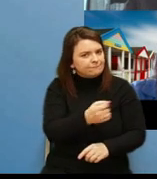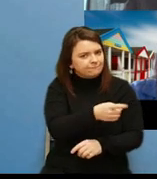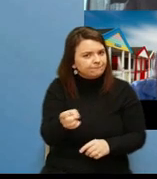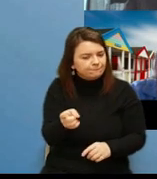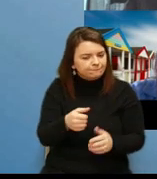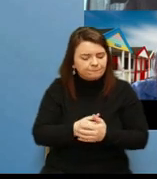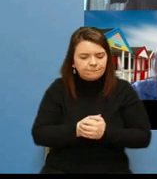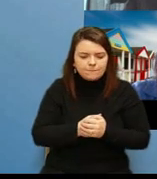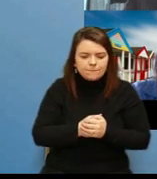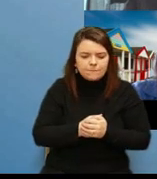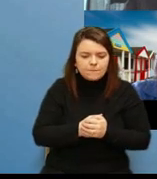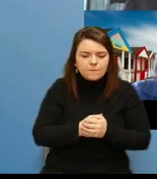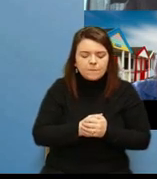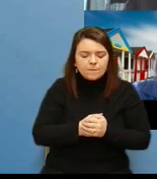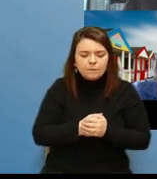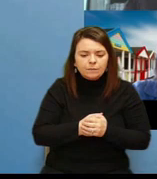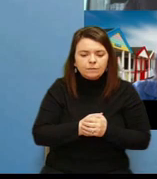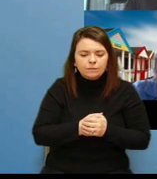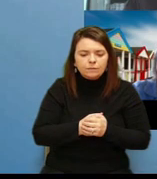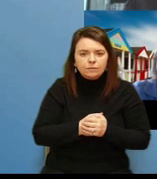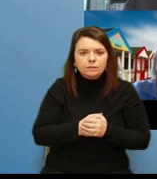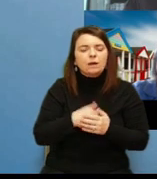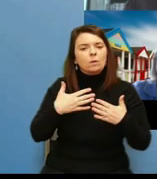covering deaf patients, which we do recognise.